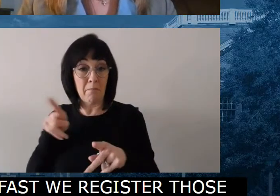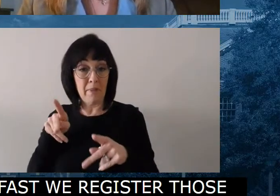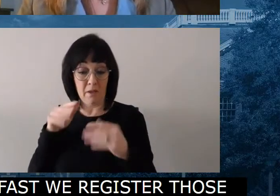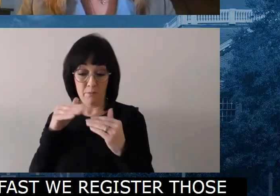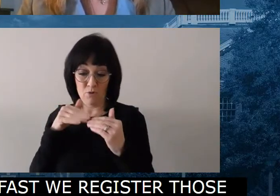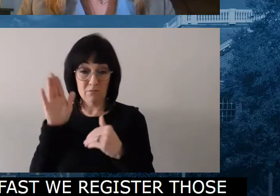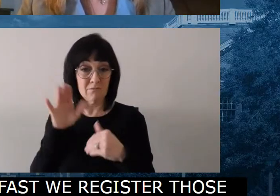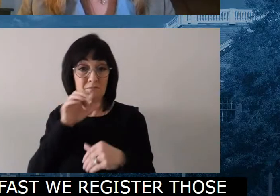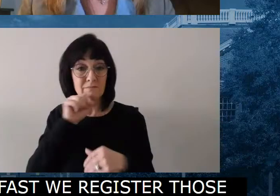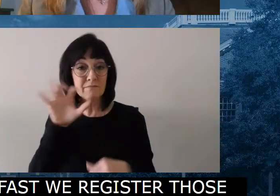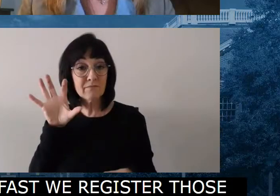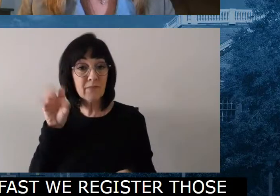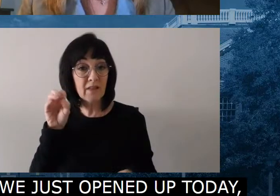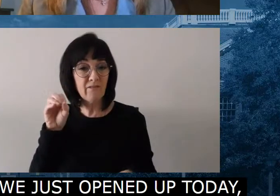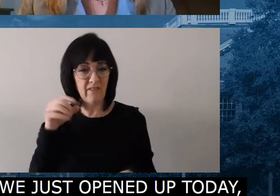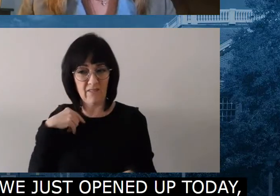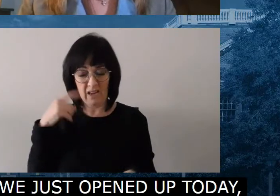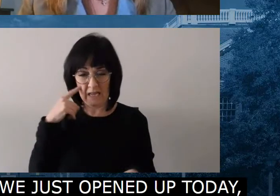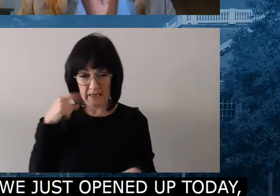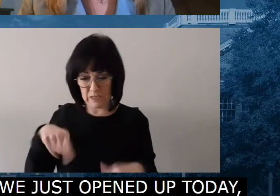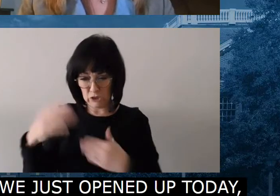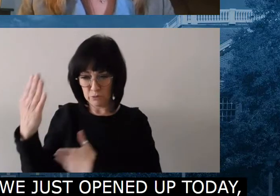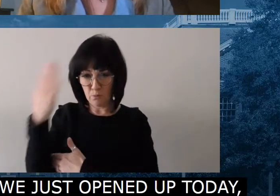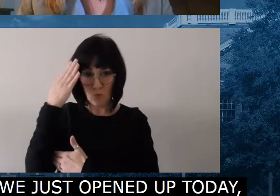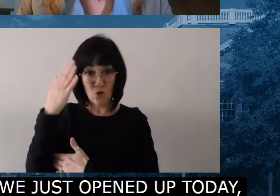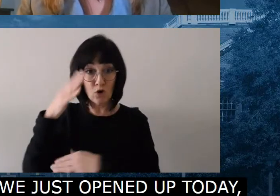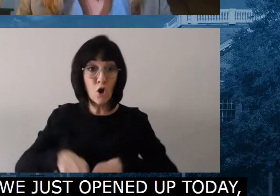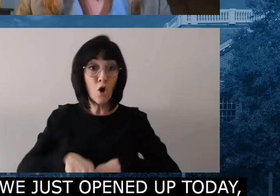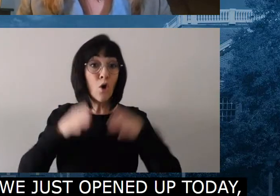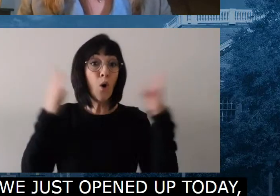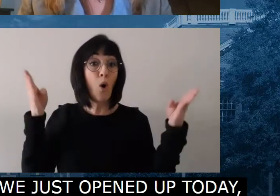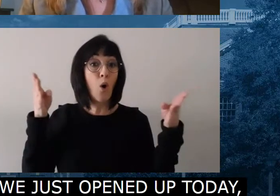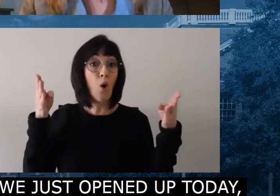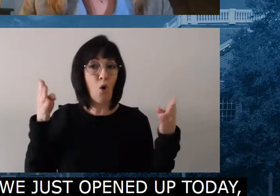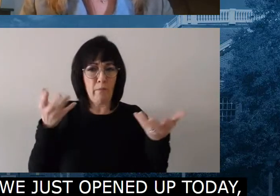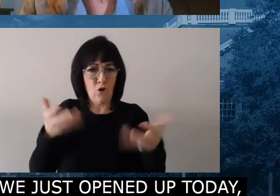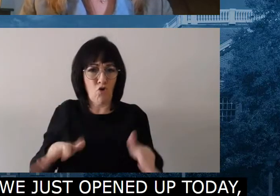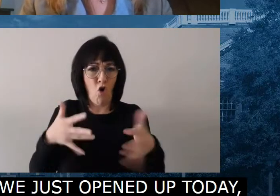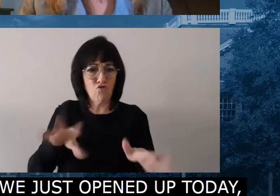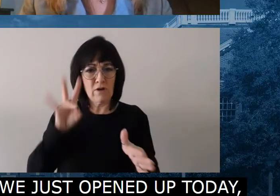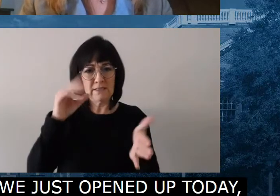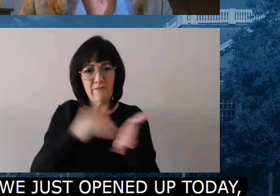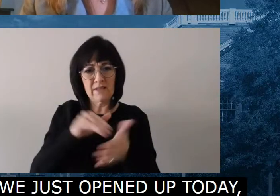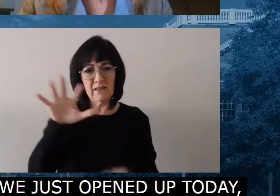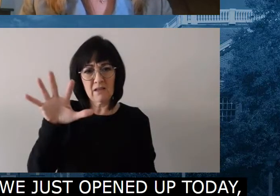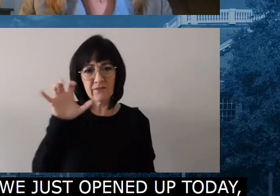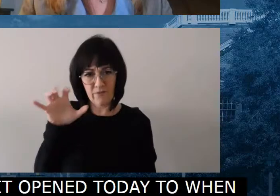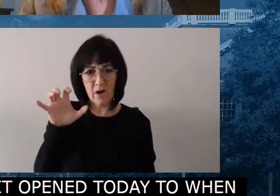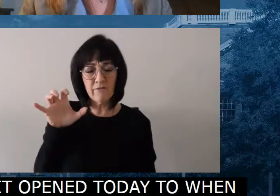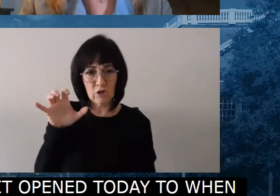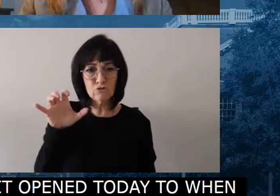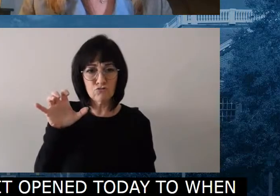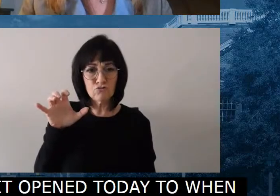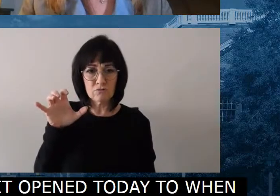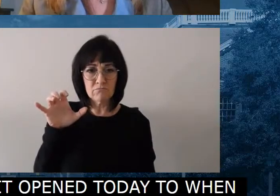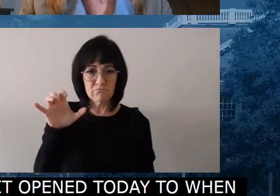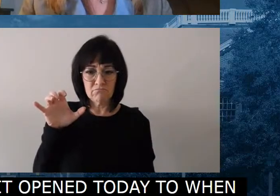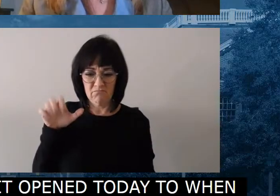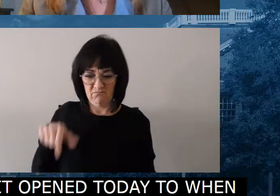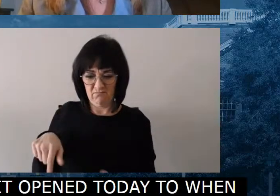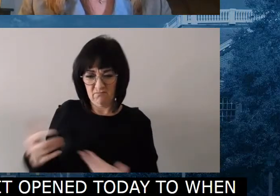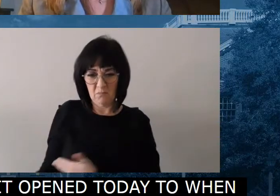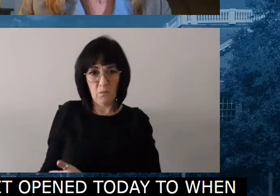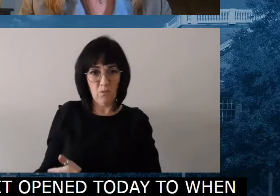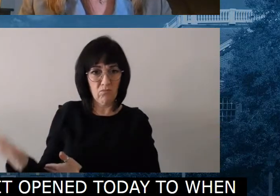think it was 7,500 from when it opened today to when we went live here. And again, we'll continue to